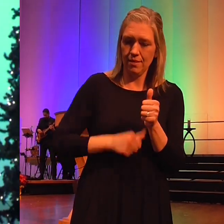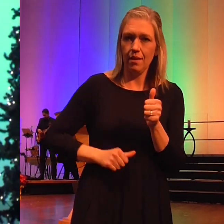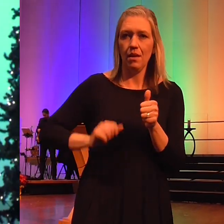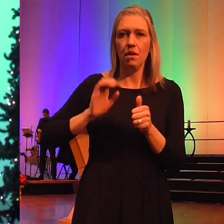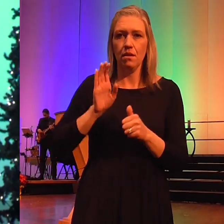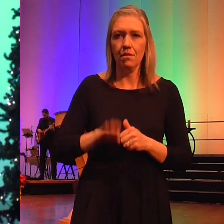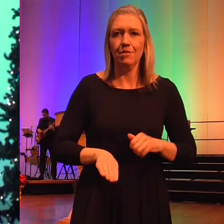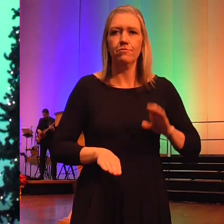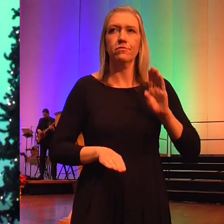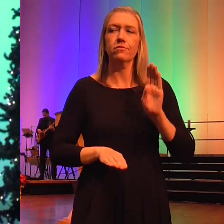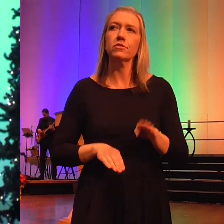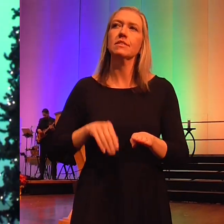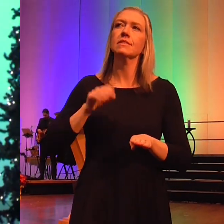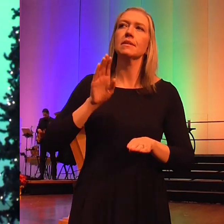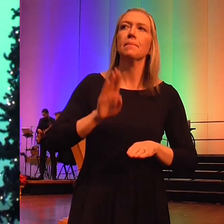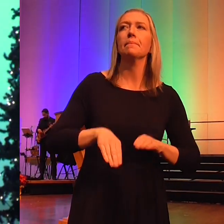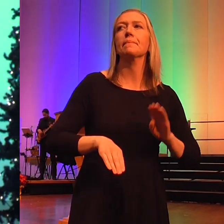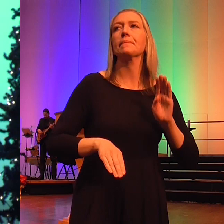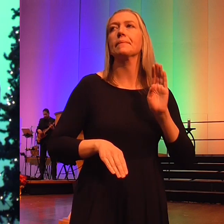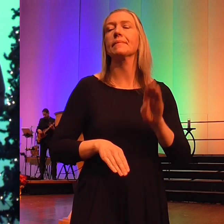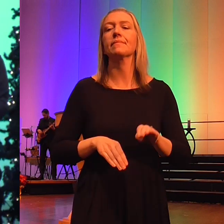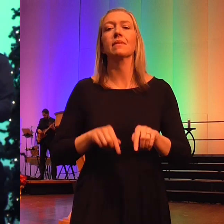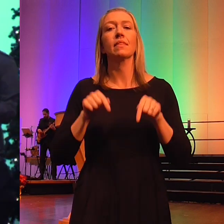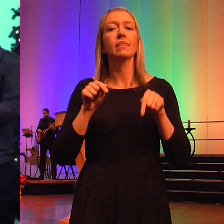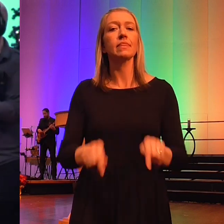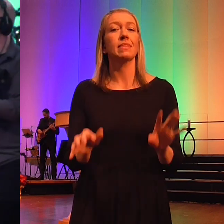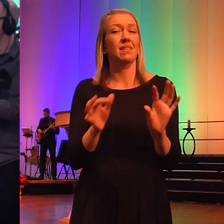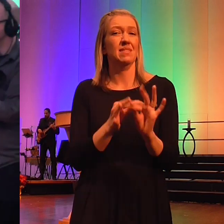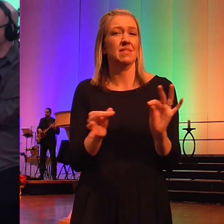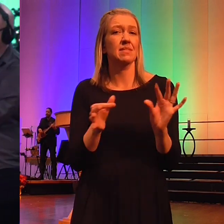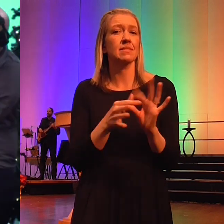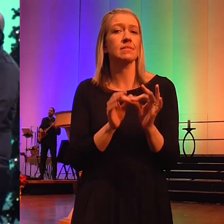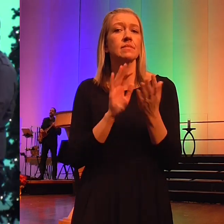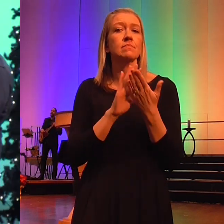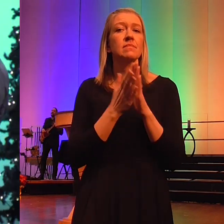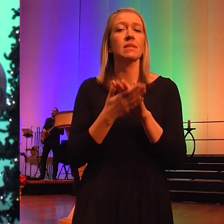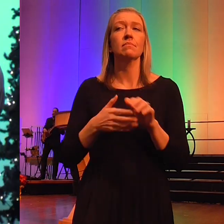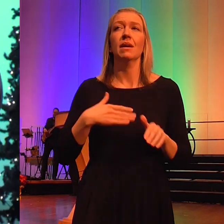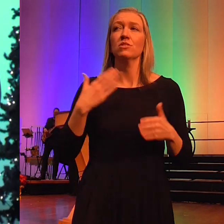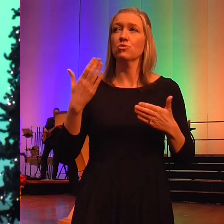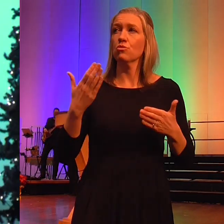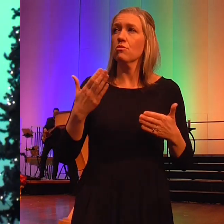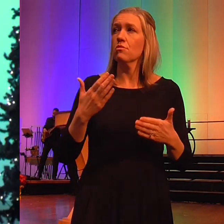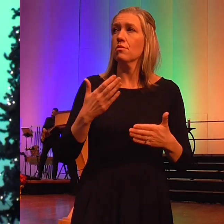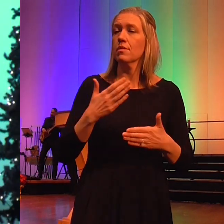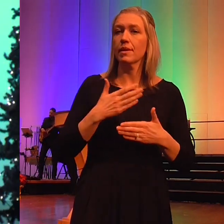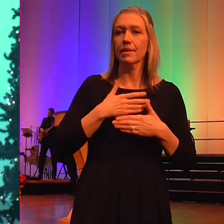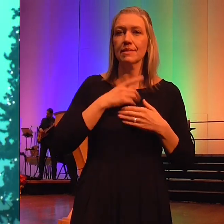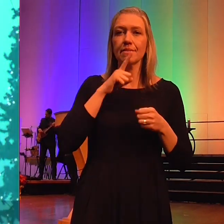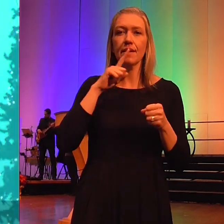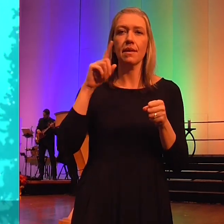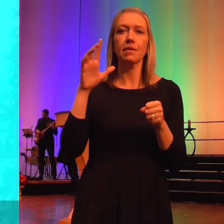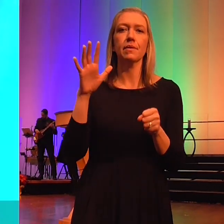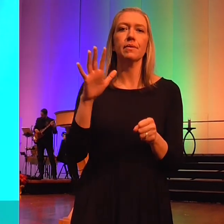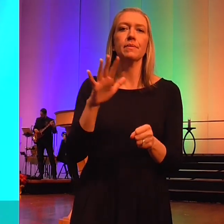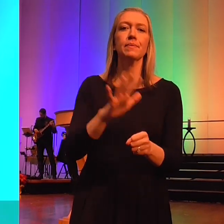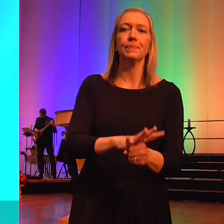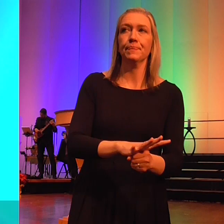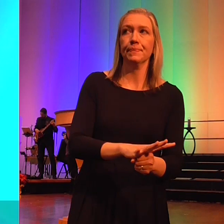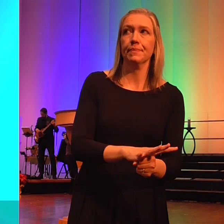With every step I take, let this be my joyous